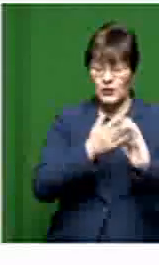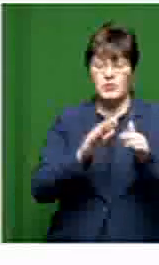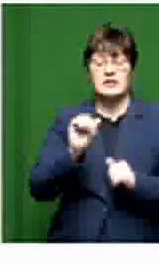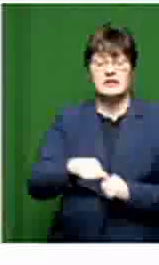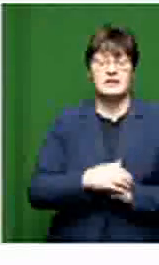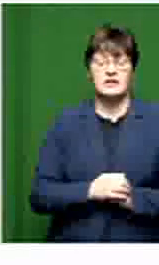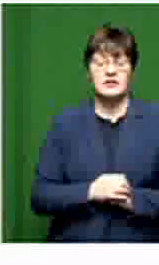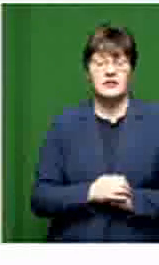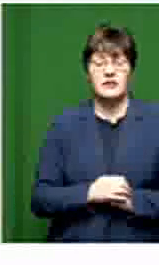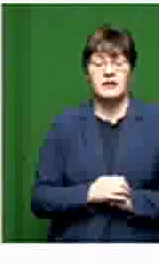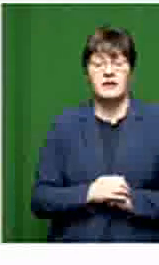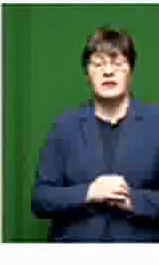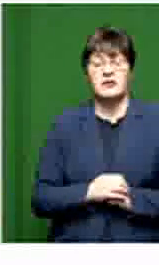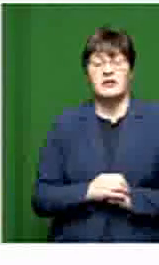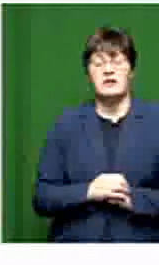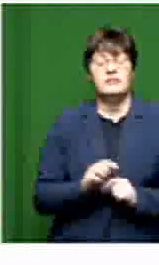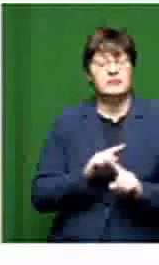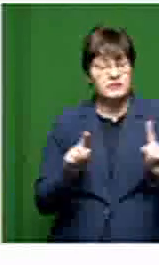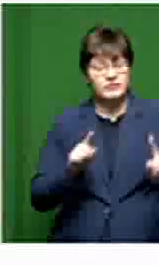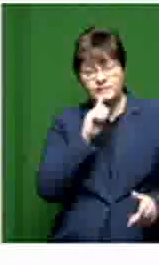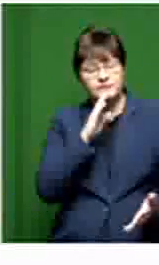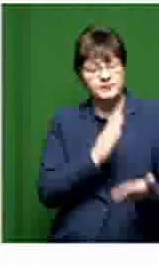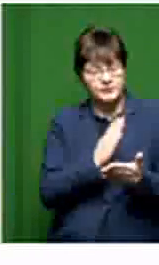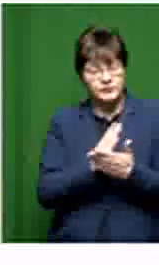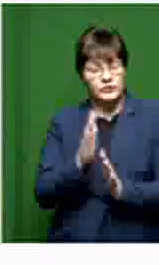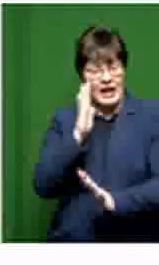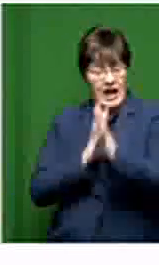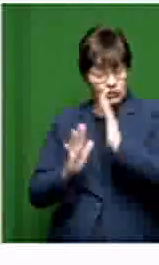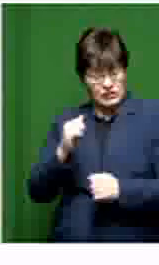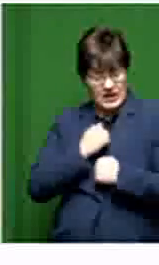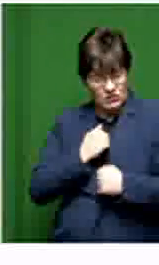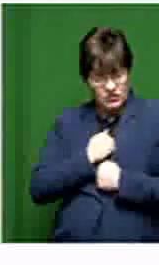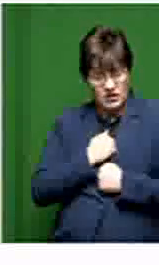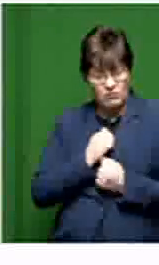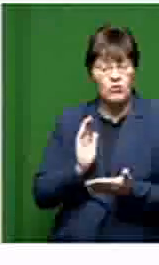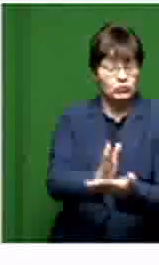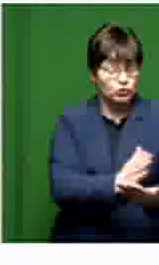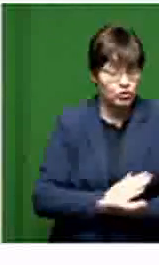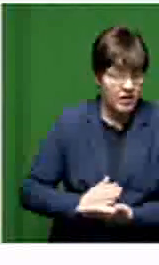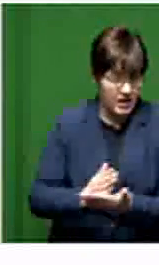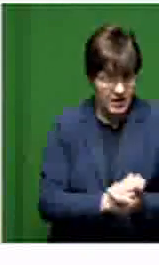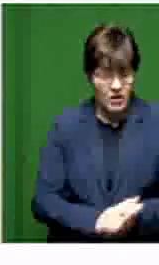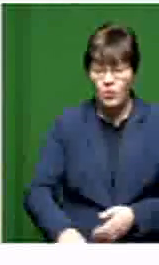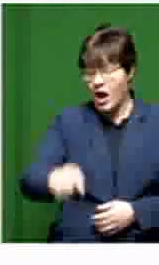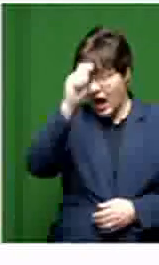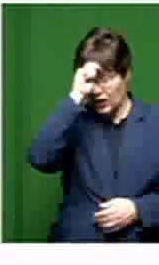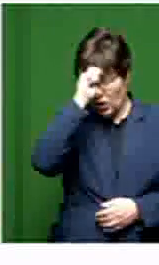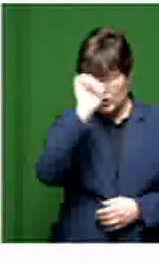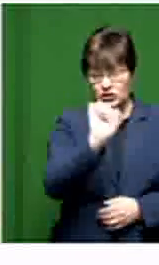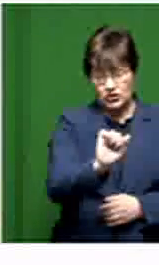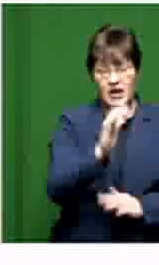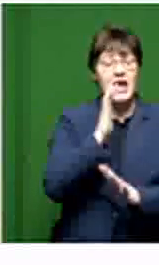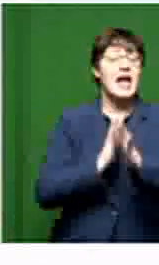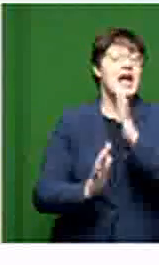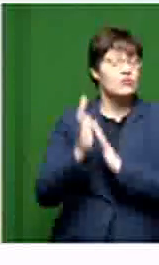community, but we ensure that our heritage is shared. We acknowledge that